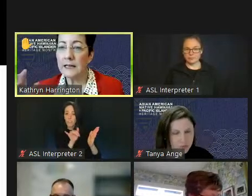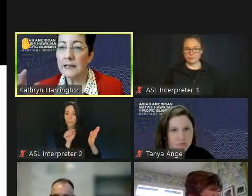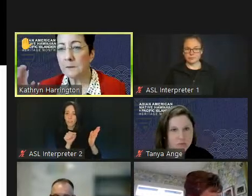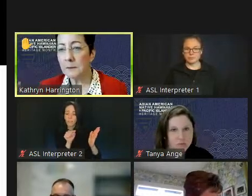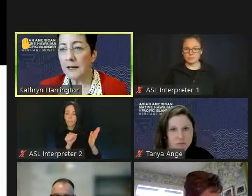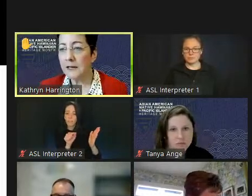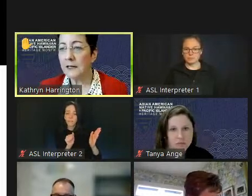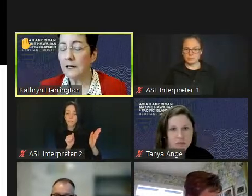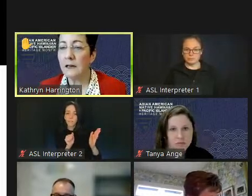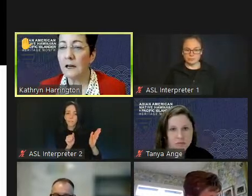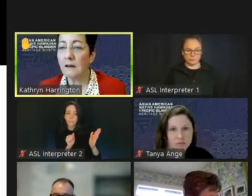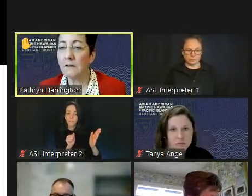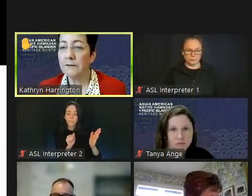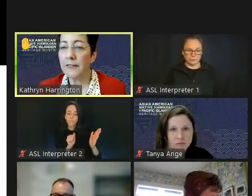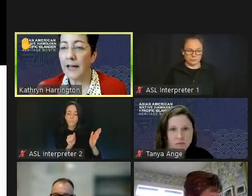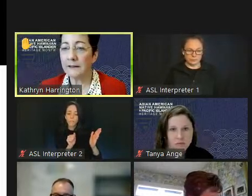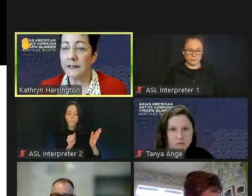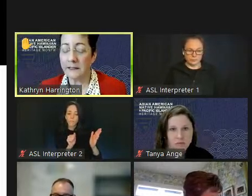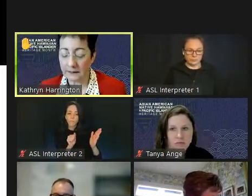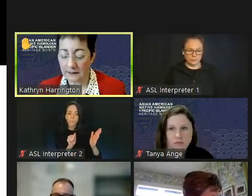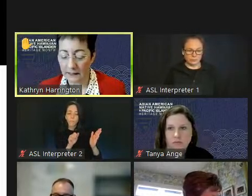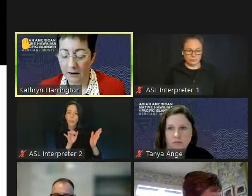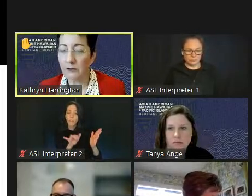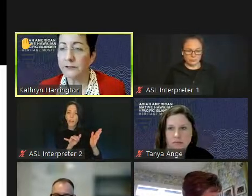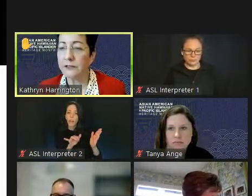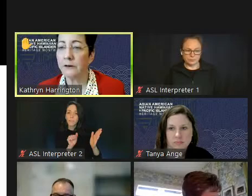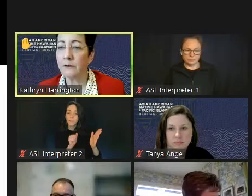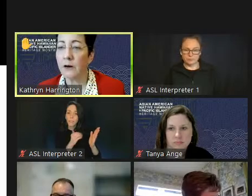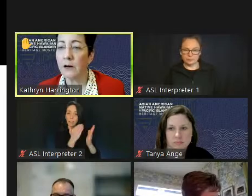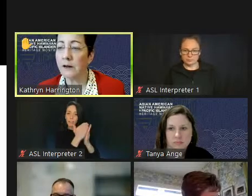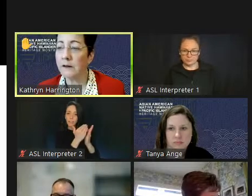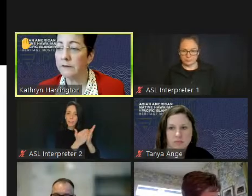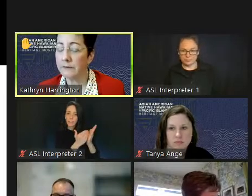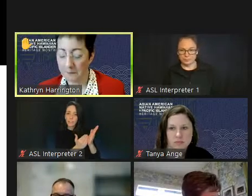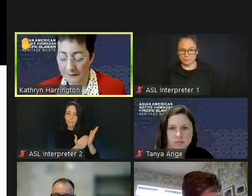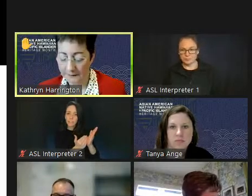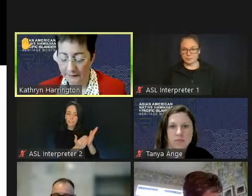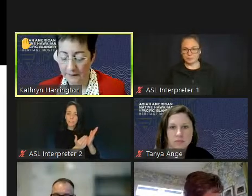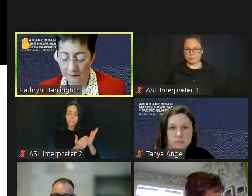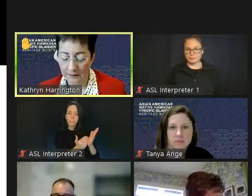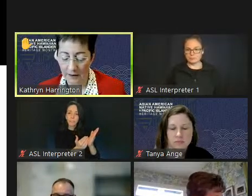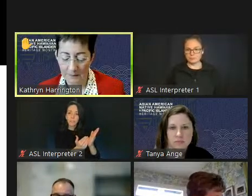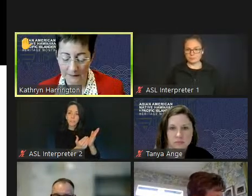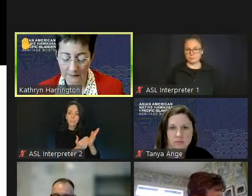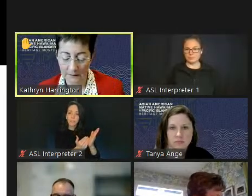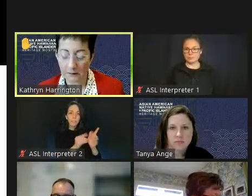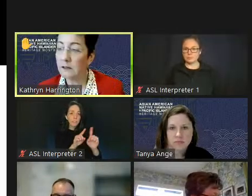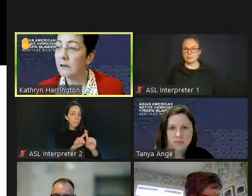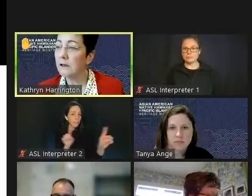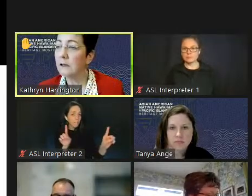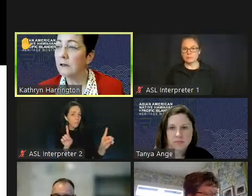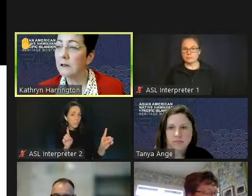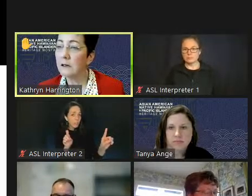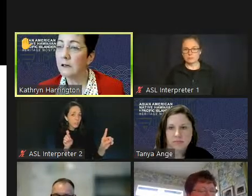is that independent of that list and also of Ms. Laird's comments?